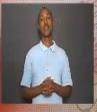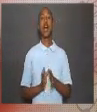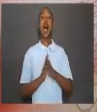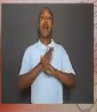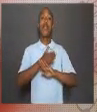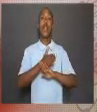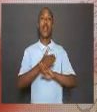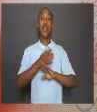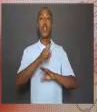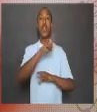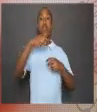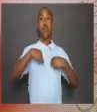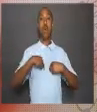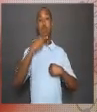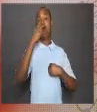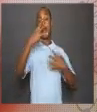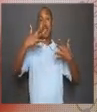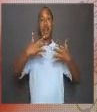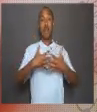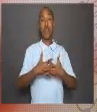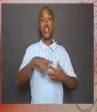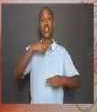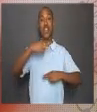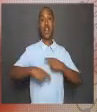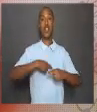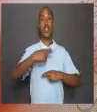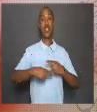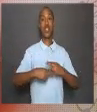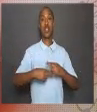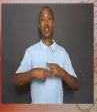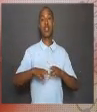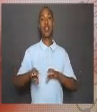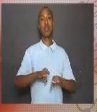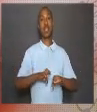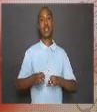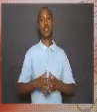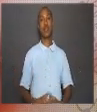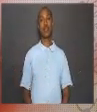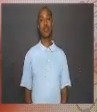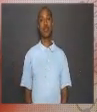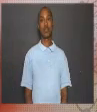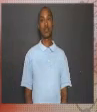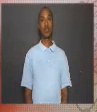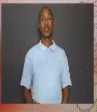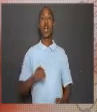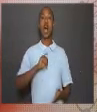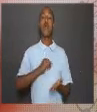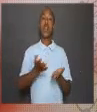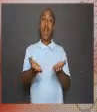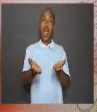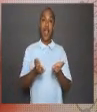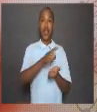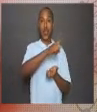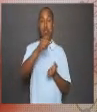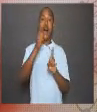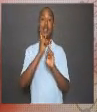After you have watched the combination reaction take place, I would like you